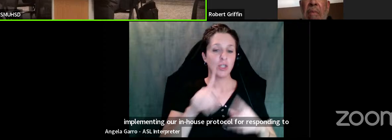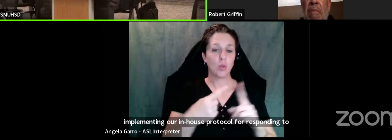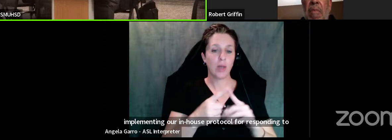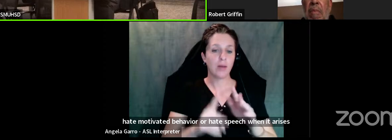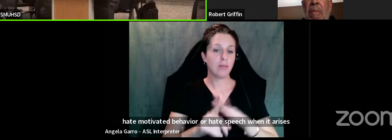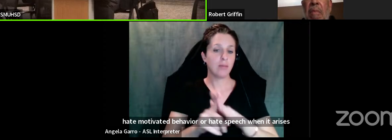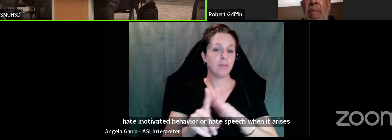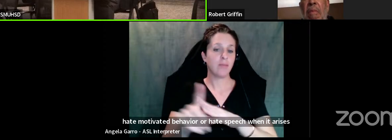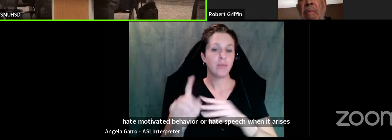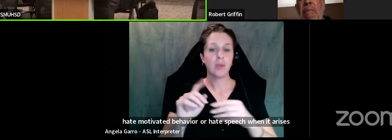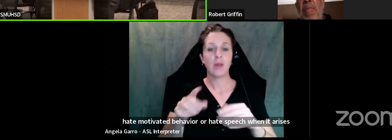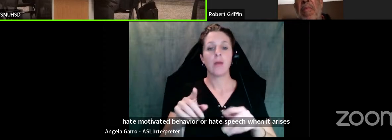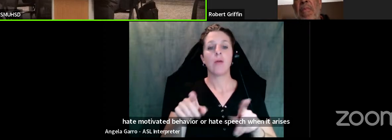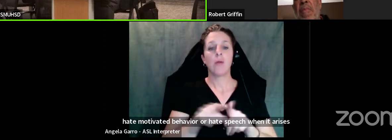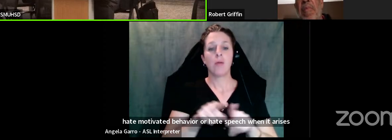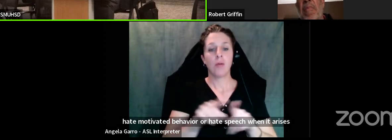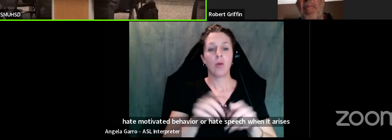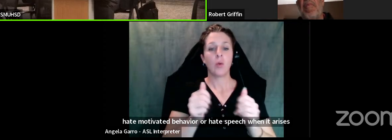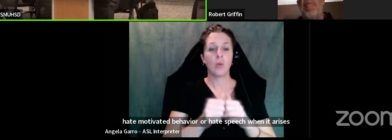with the board policy